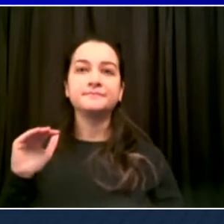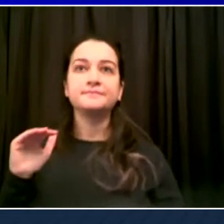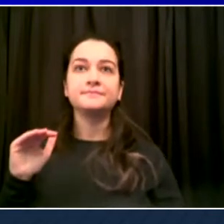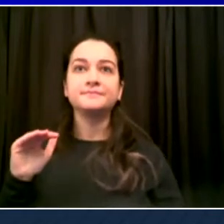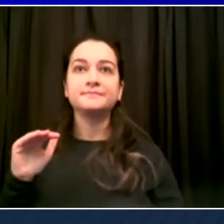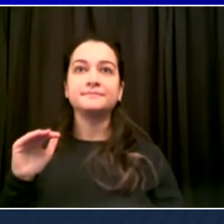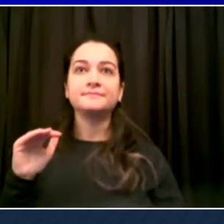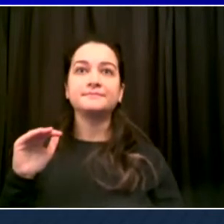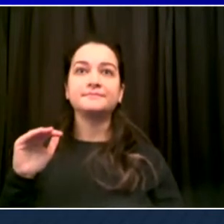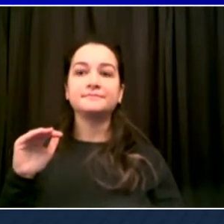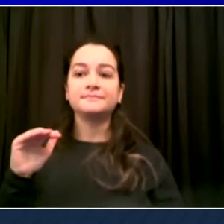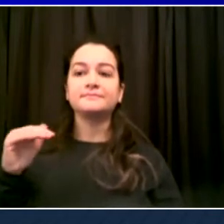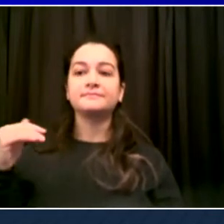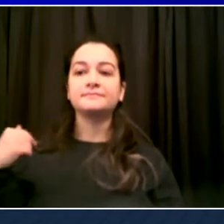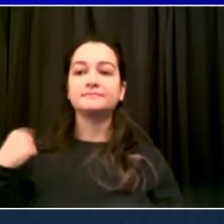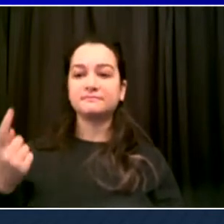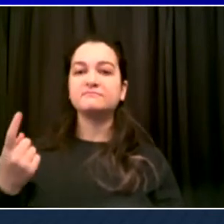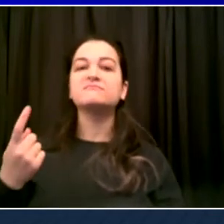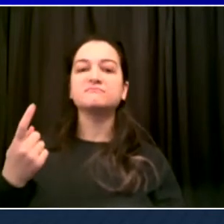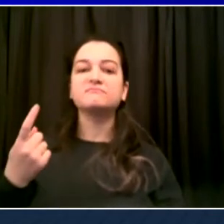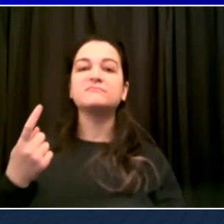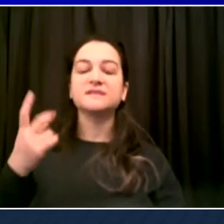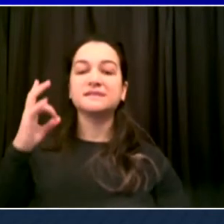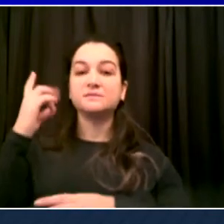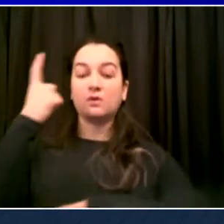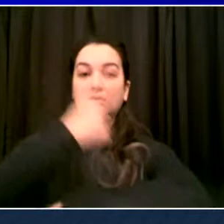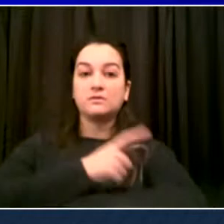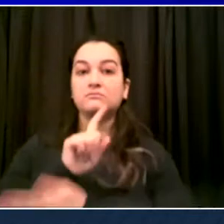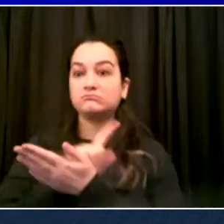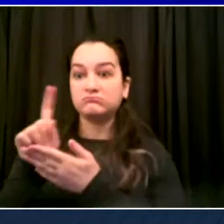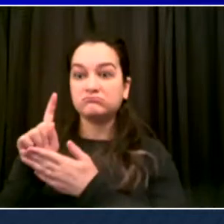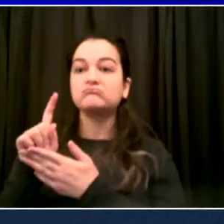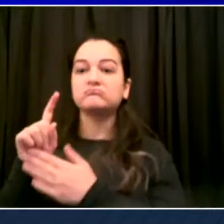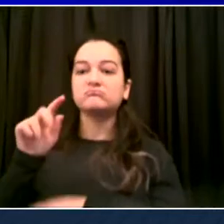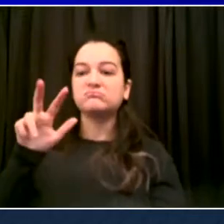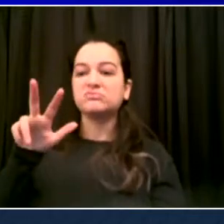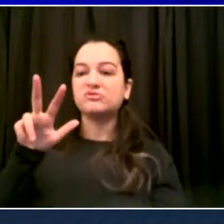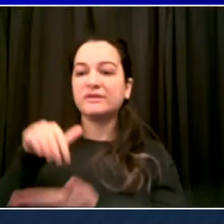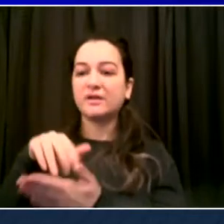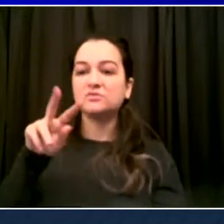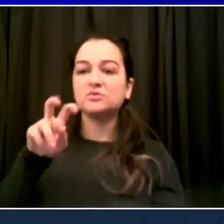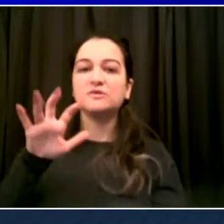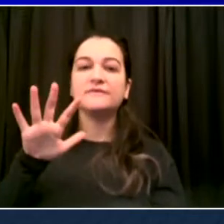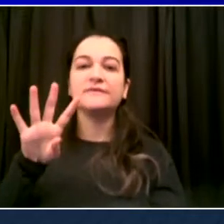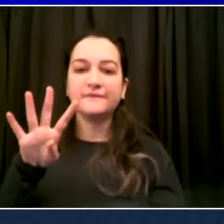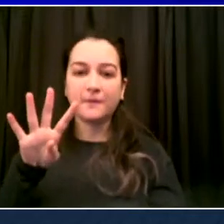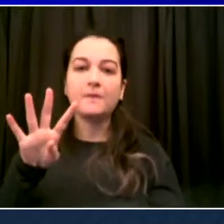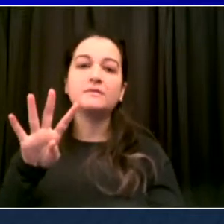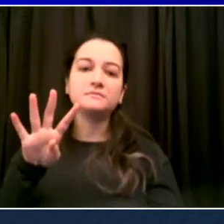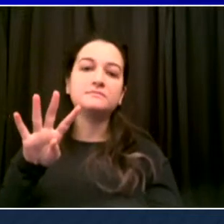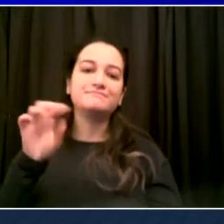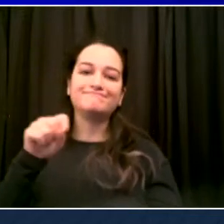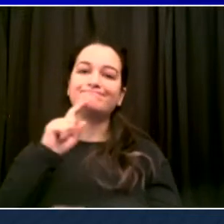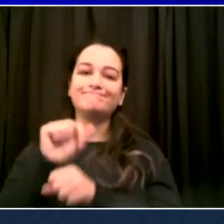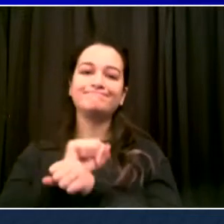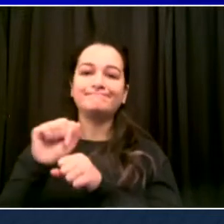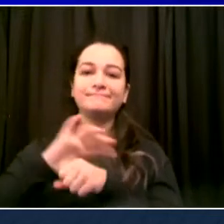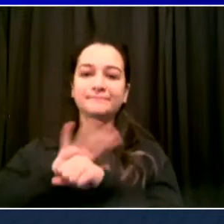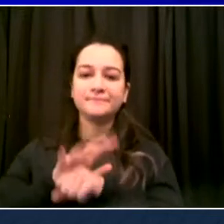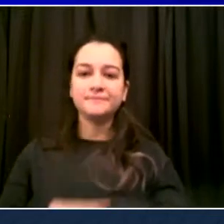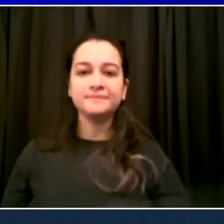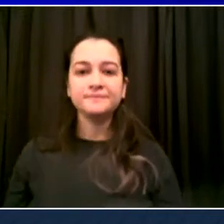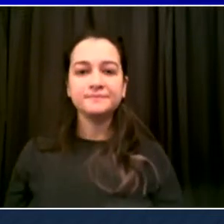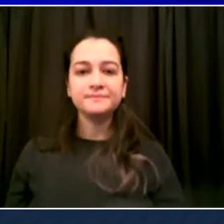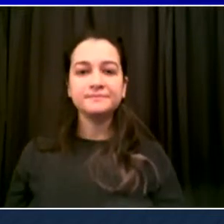cases on a 7-day average. Today's report, 3,254 cases, and number 3% of people testing positive